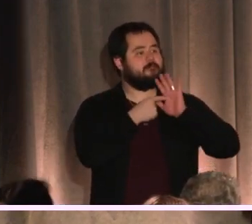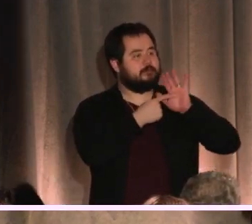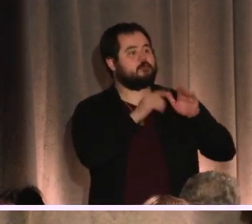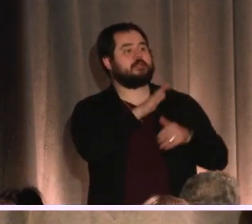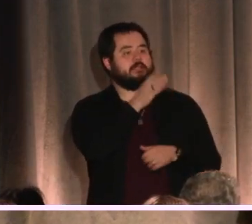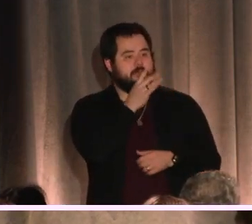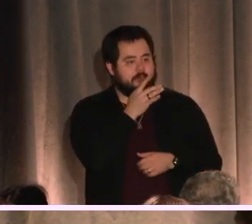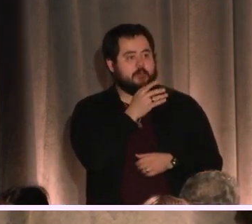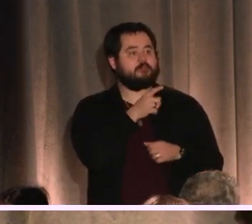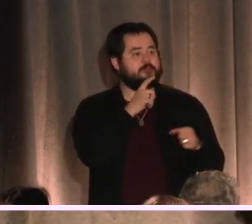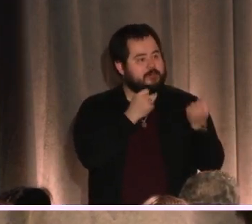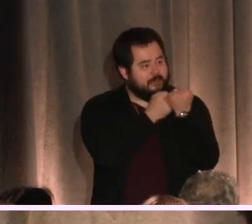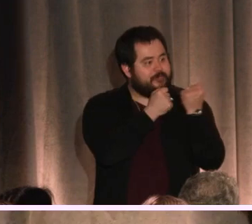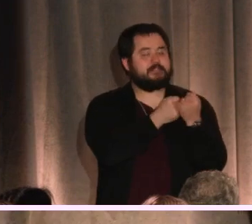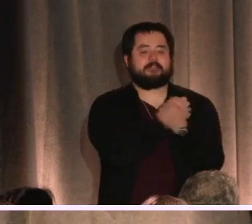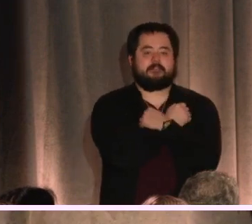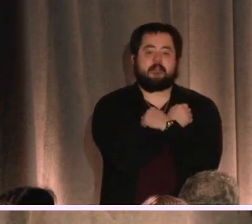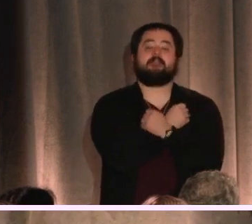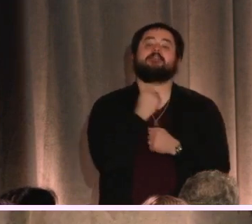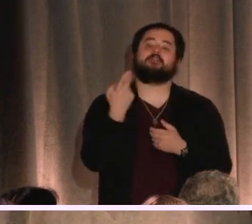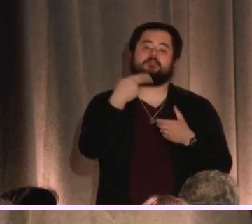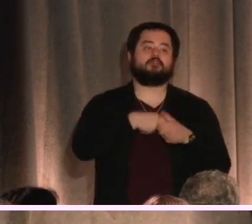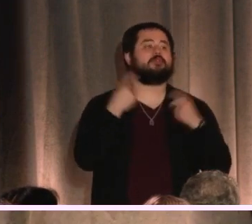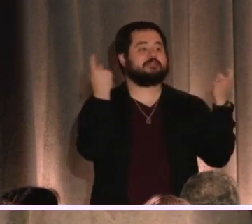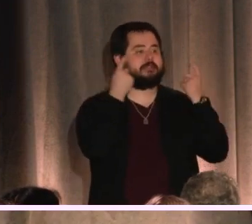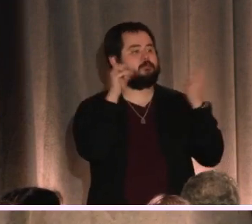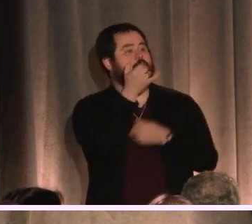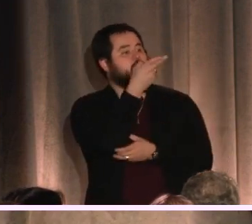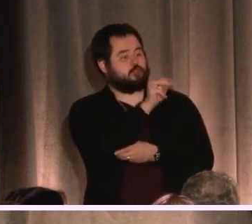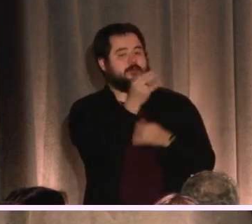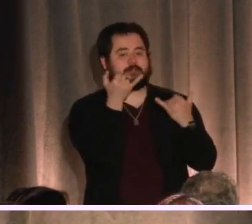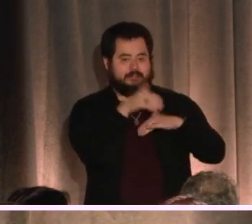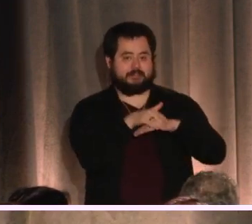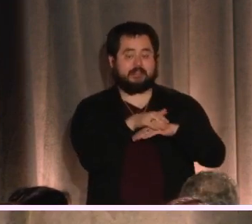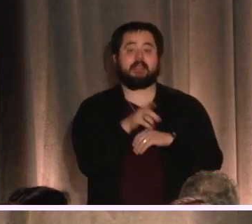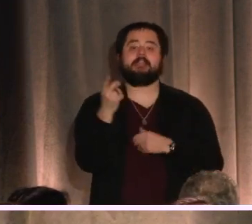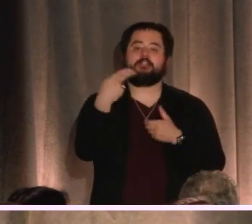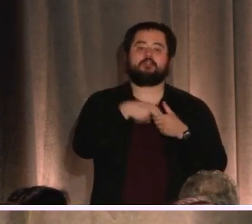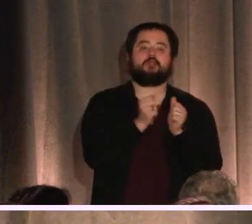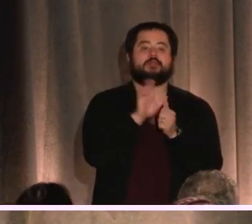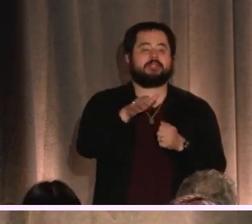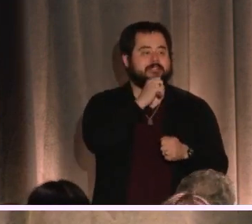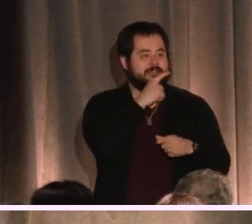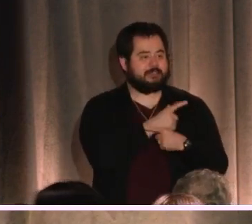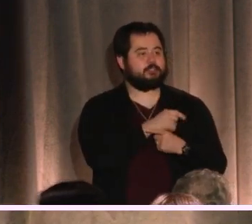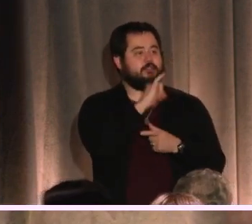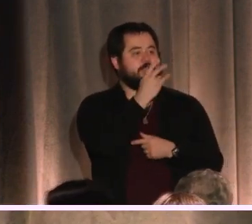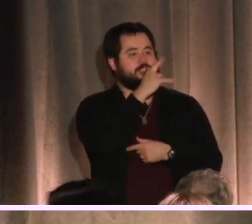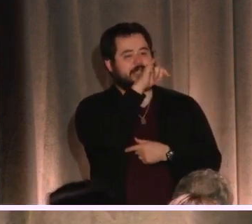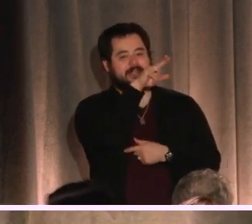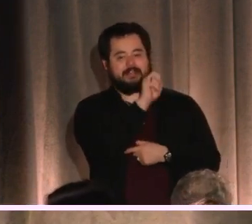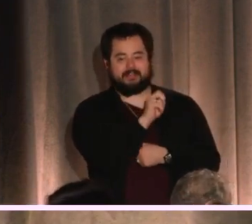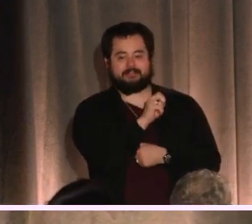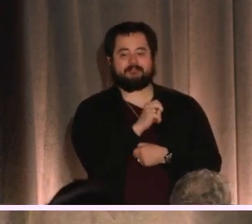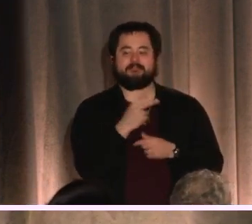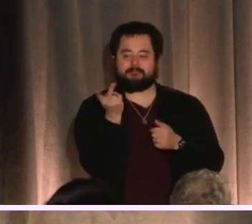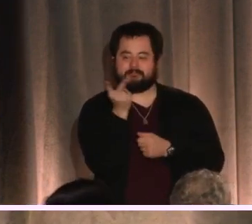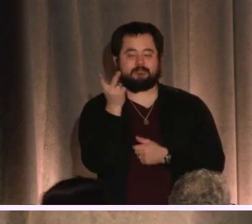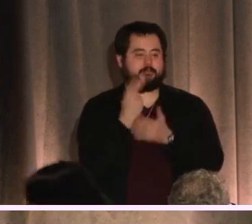and love. Please join me in celebrating John tonight, who joins us along with his sister, Jacqueline. John and Jacqueline, come